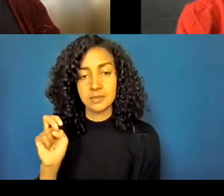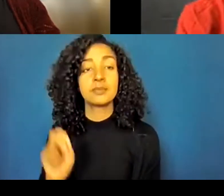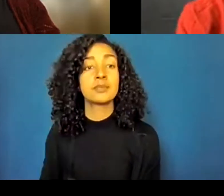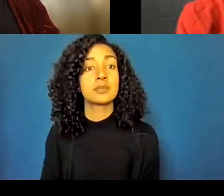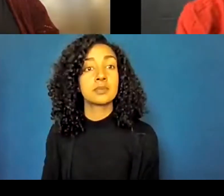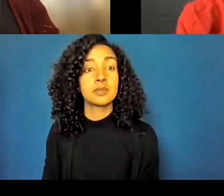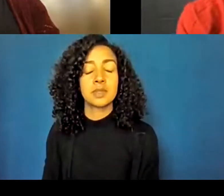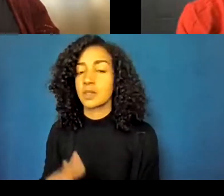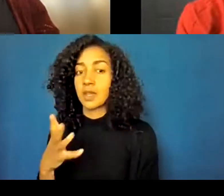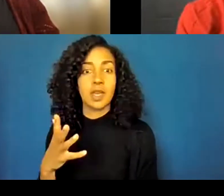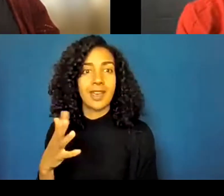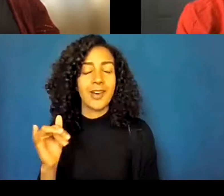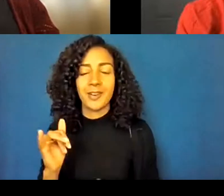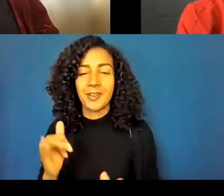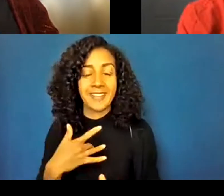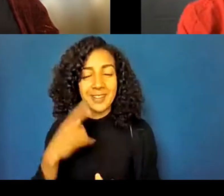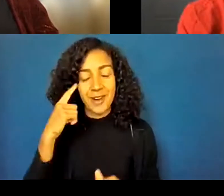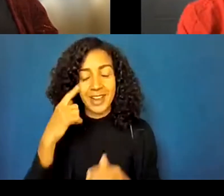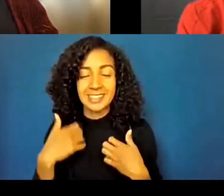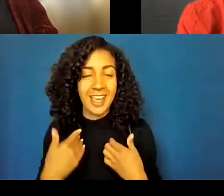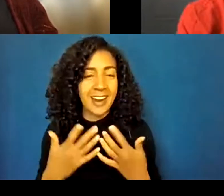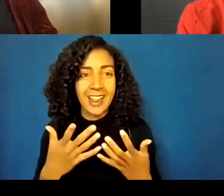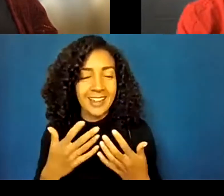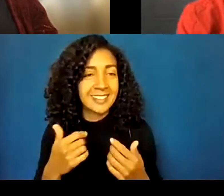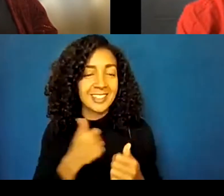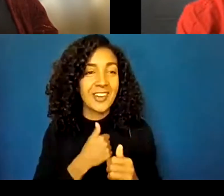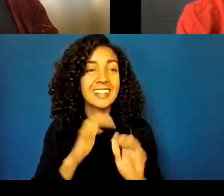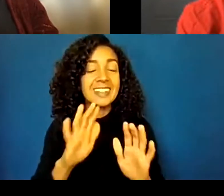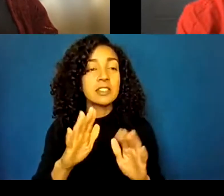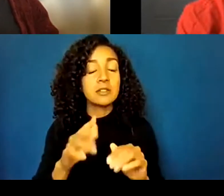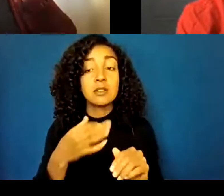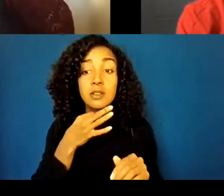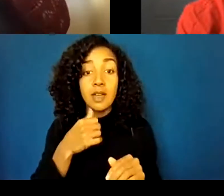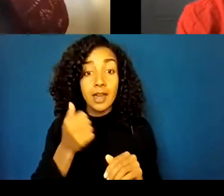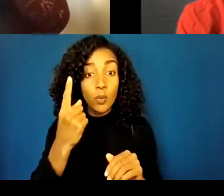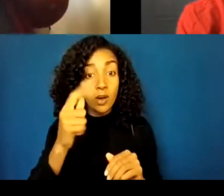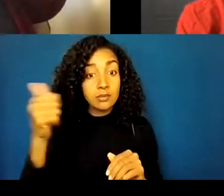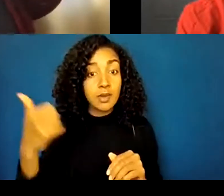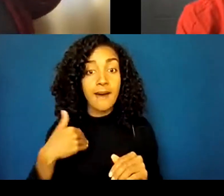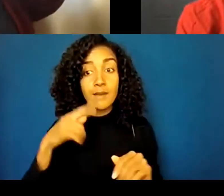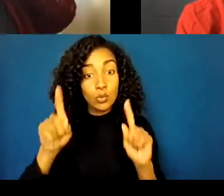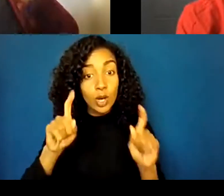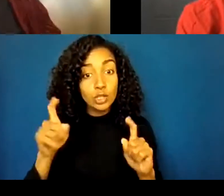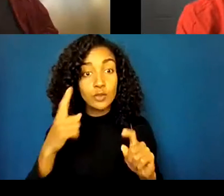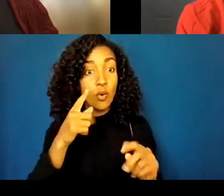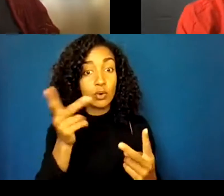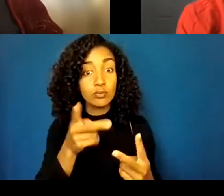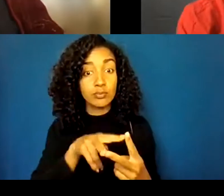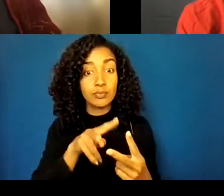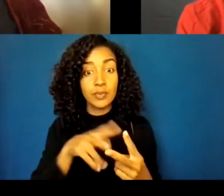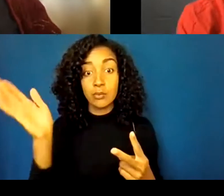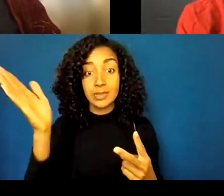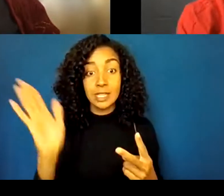wow, my brain just got really tired right now. I apologize for that. Did anybody have any other kind of questions for us presenters, or did something bubble up